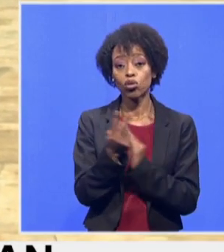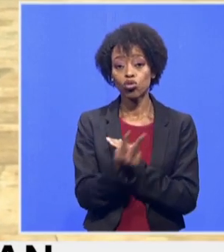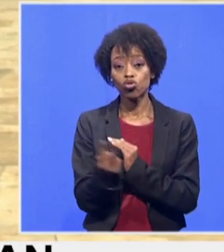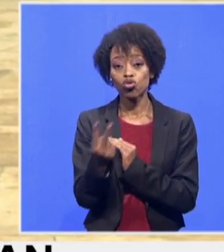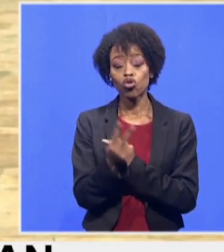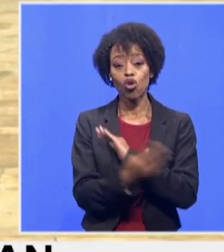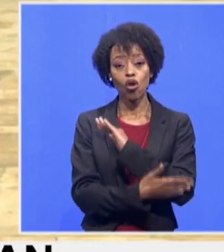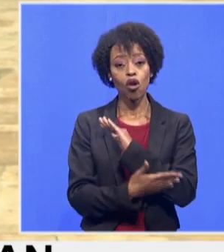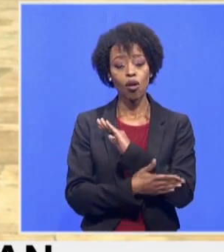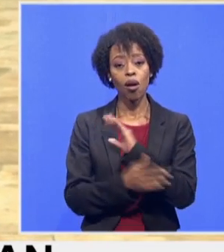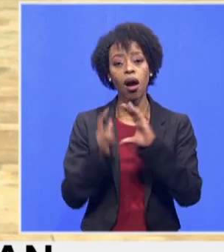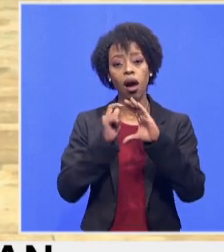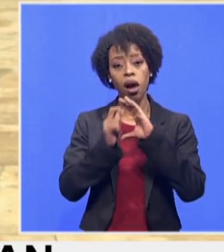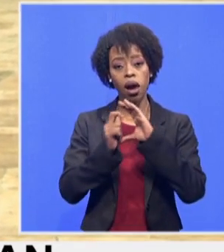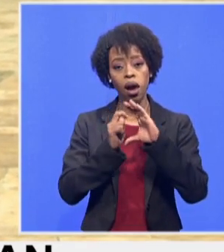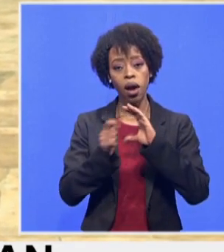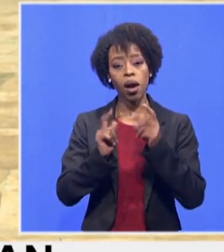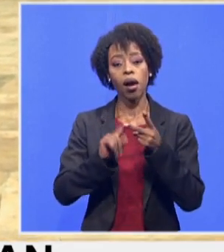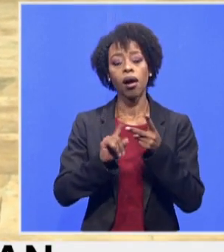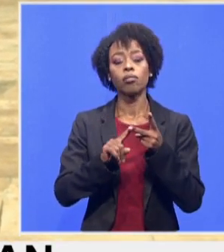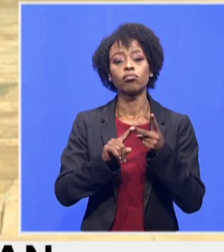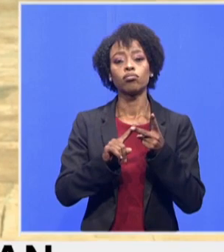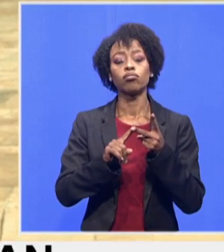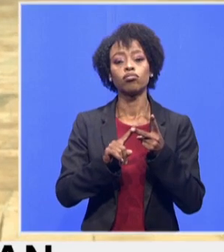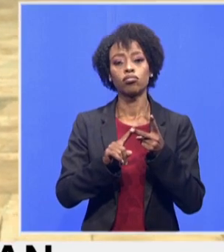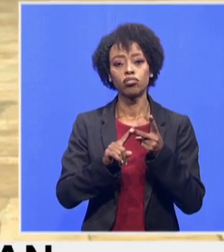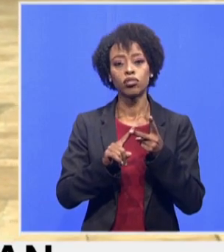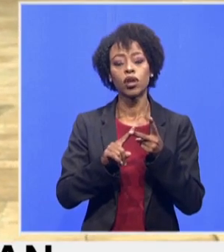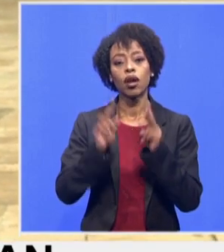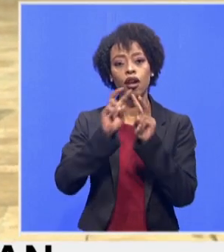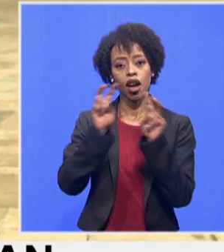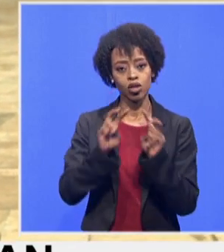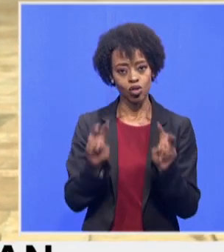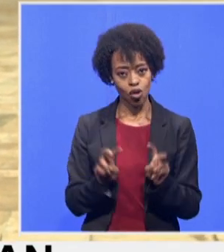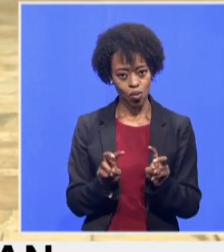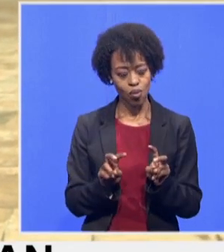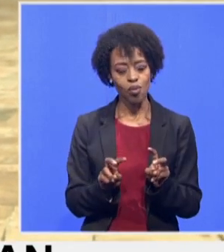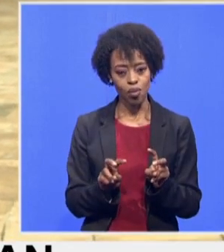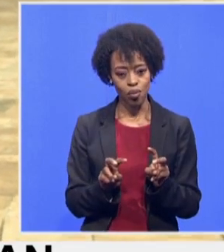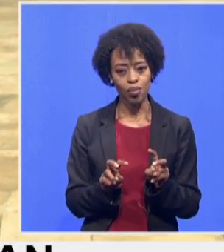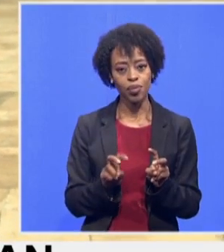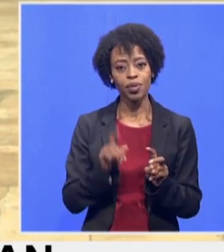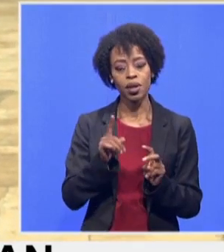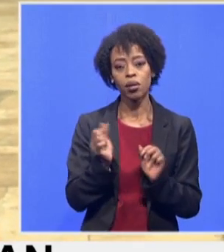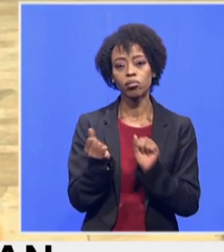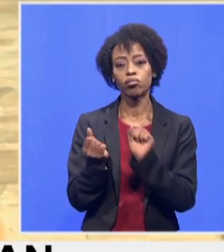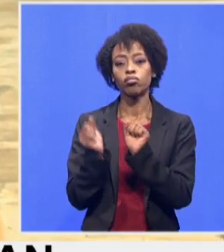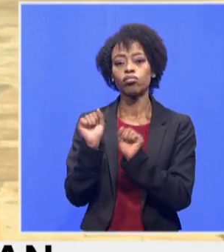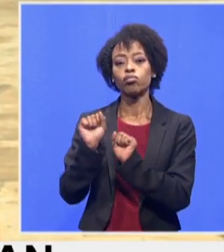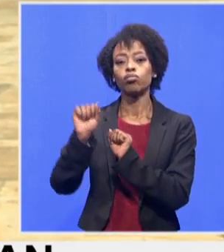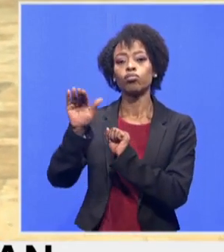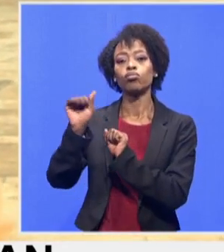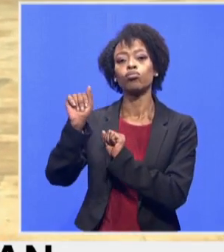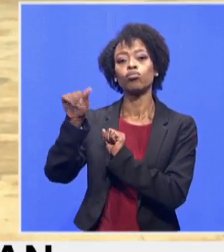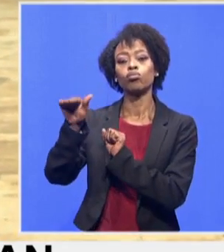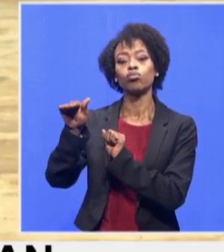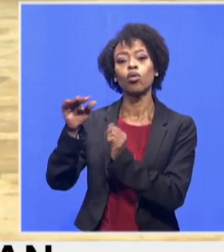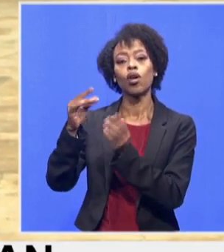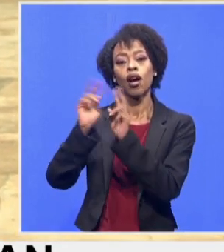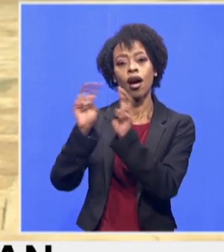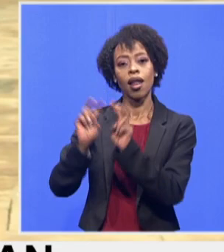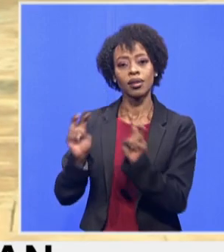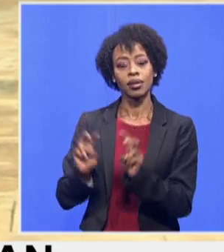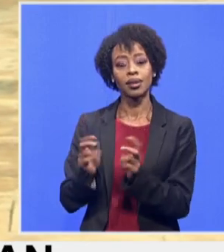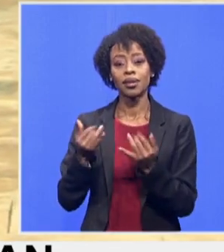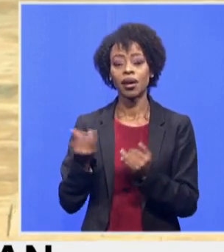countries is telecommunications, and also our struggling power utility, Eskom, also exports electricity to Uganda. Now I'm going to